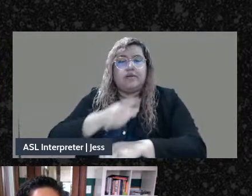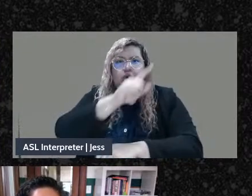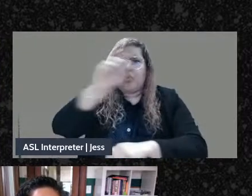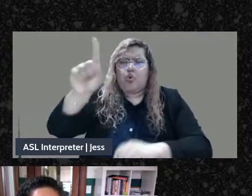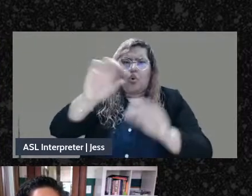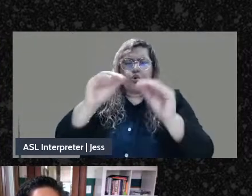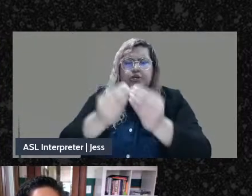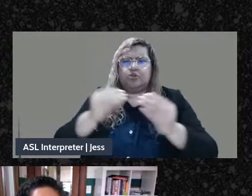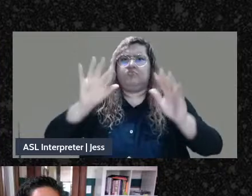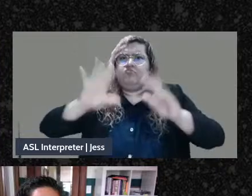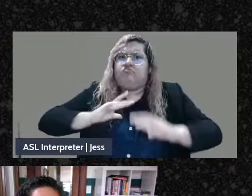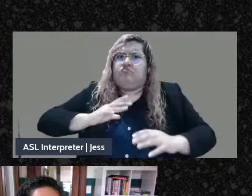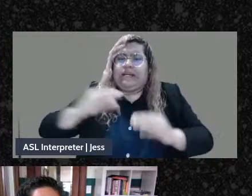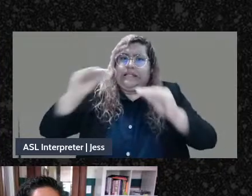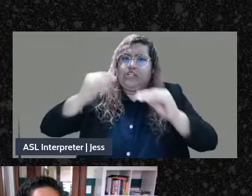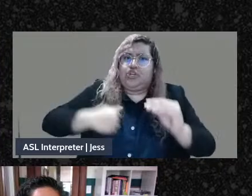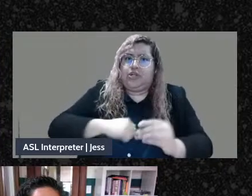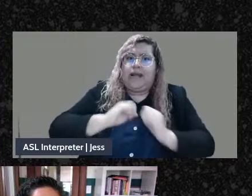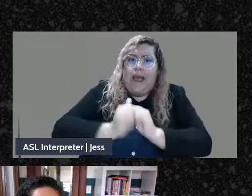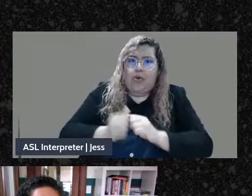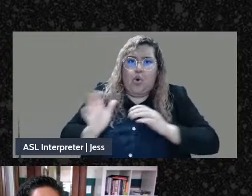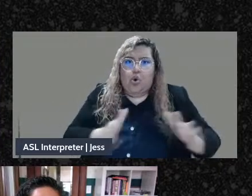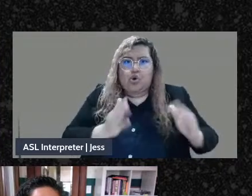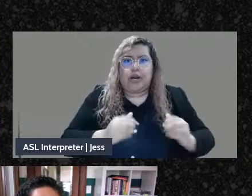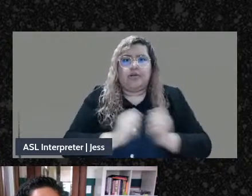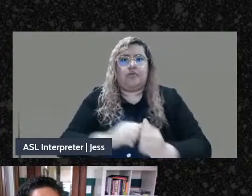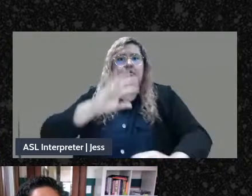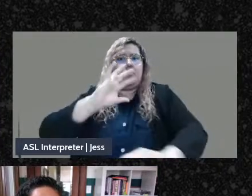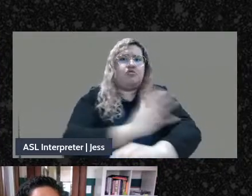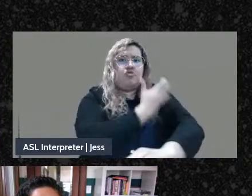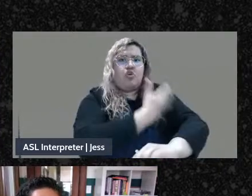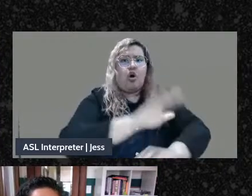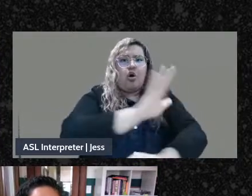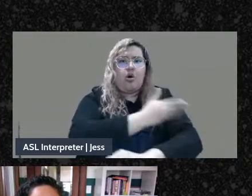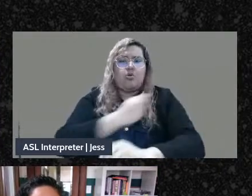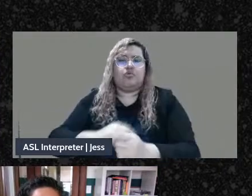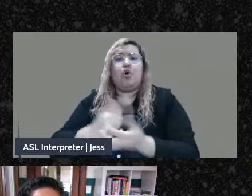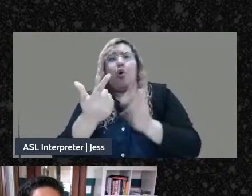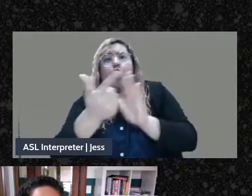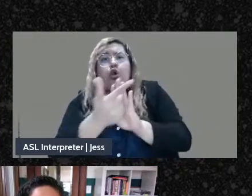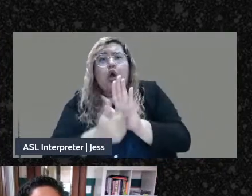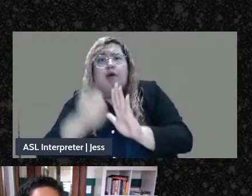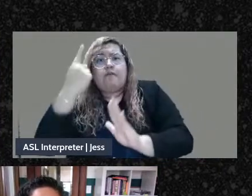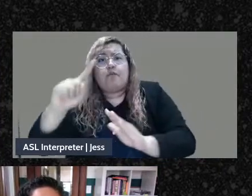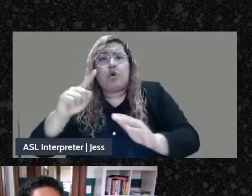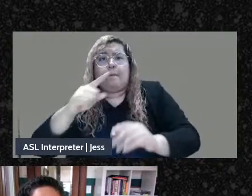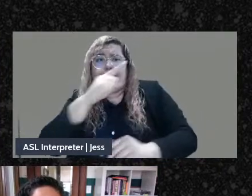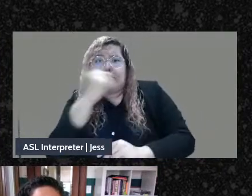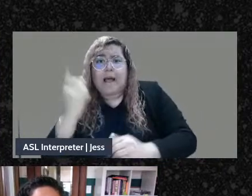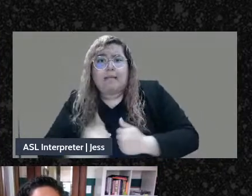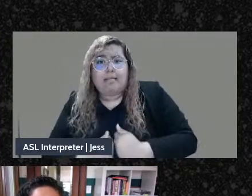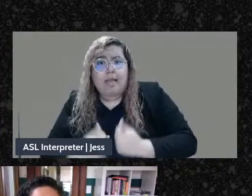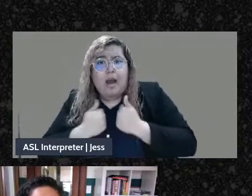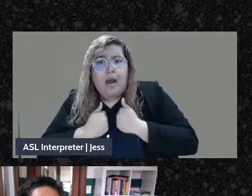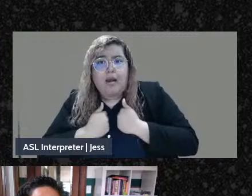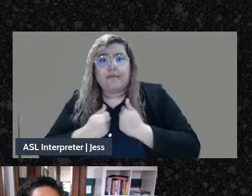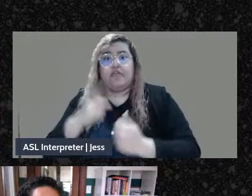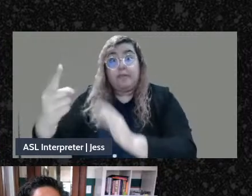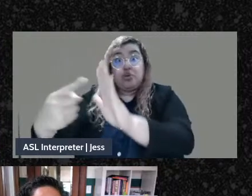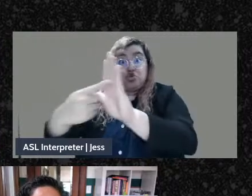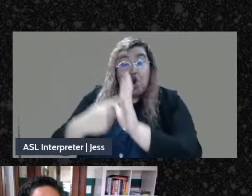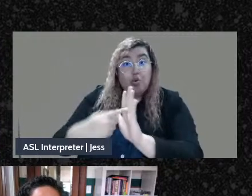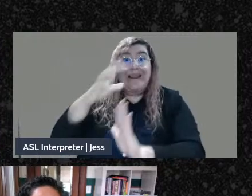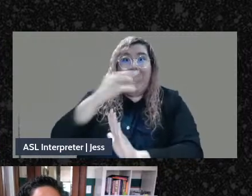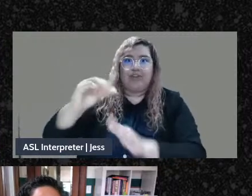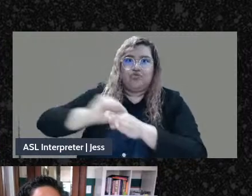teaching us how to organize, like Song, Law for Black Lives, who've just been showing us how to do it and training us. But I think I'd say that